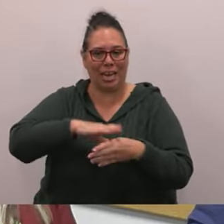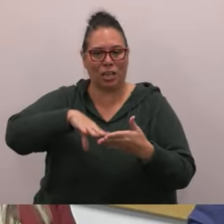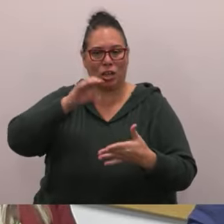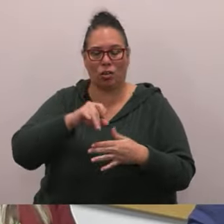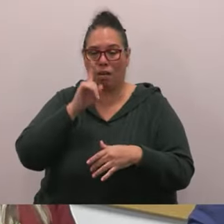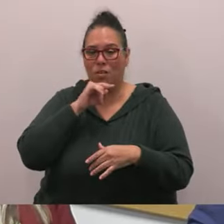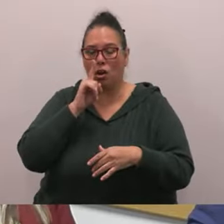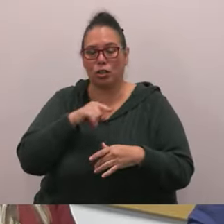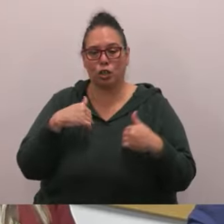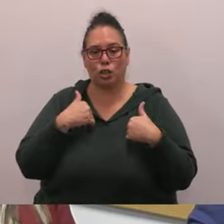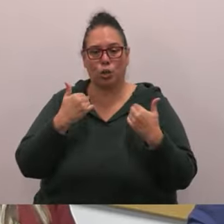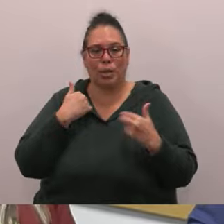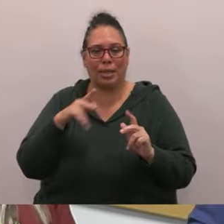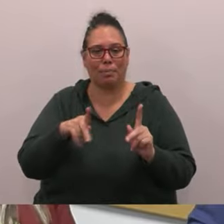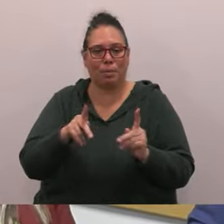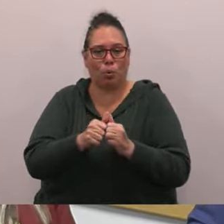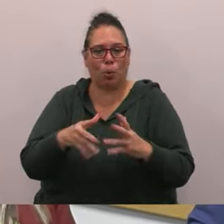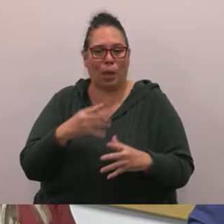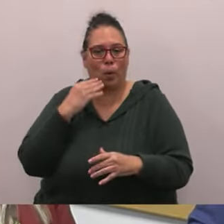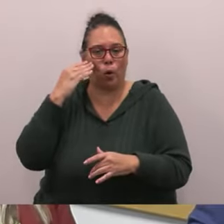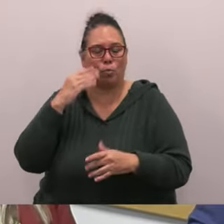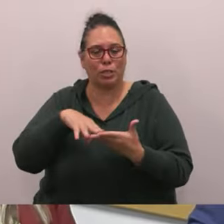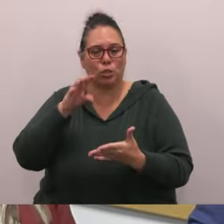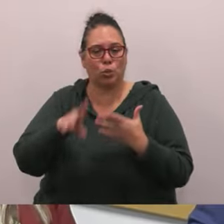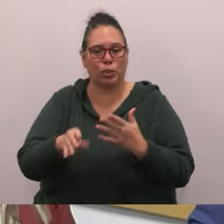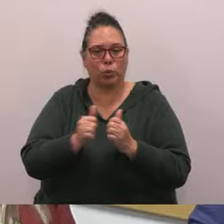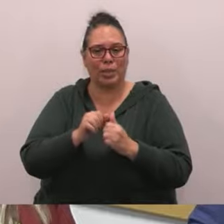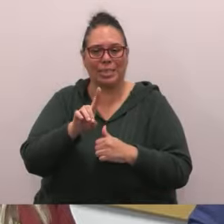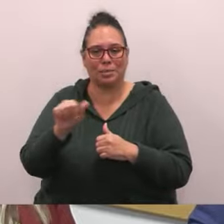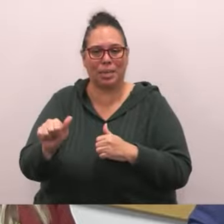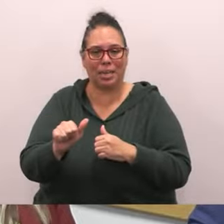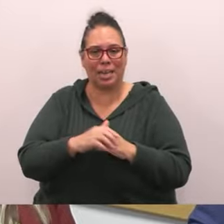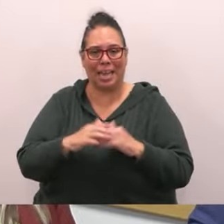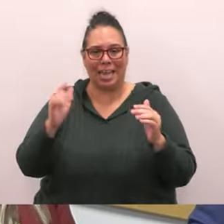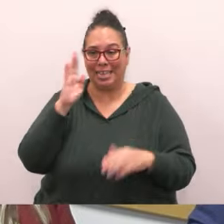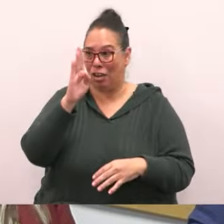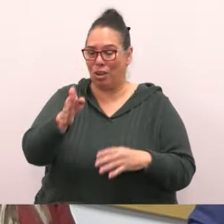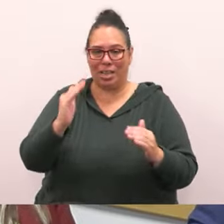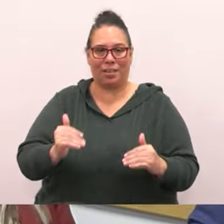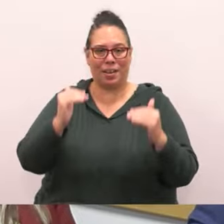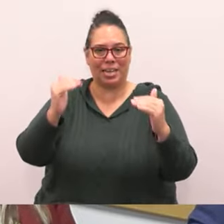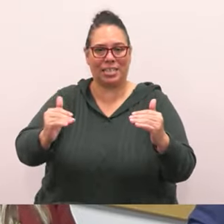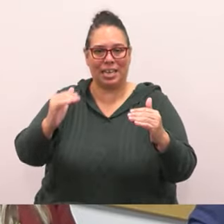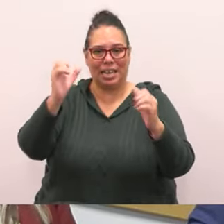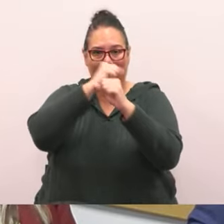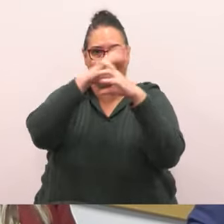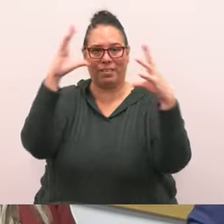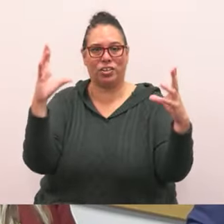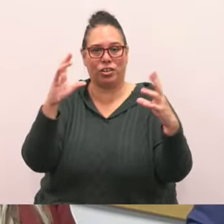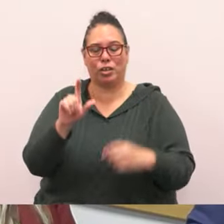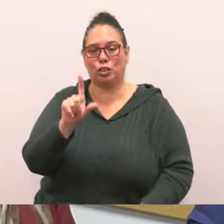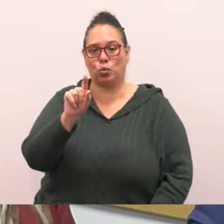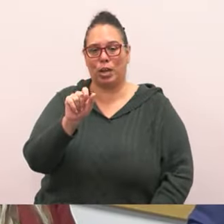unhoused students, and students with disabilities. Library services directly advance the Vision 2035 graduate